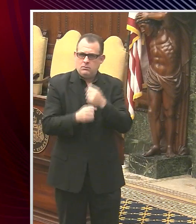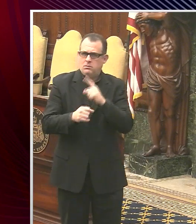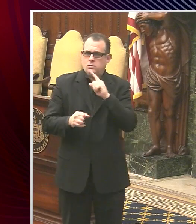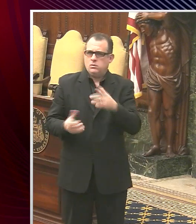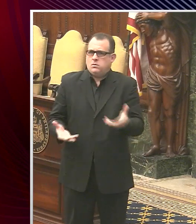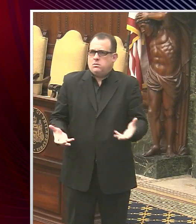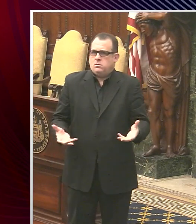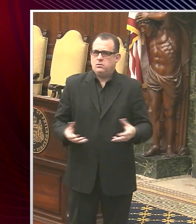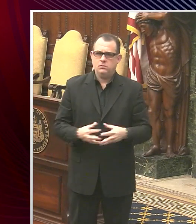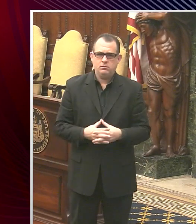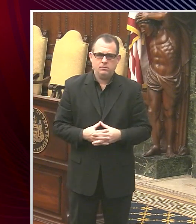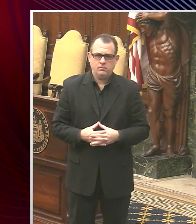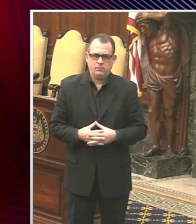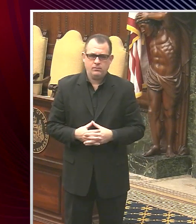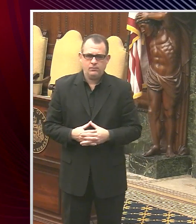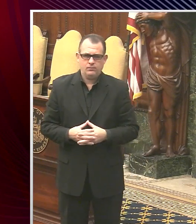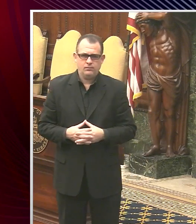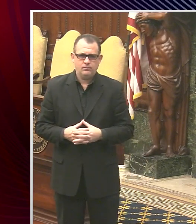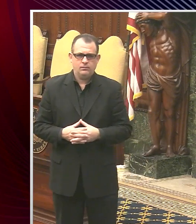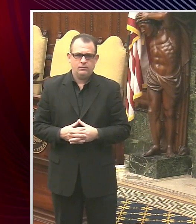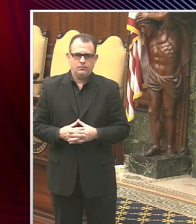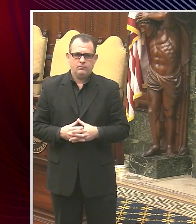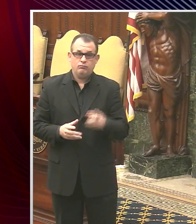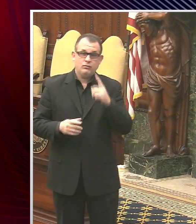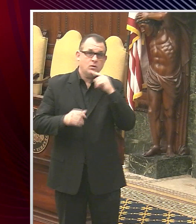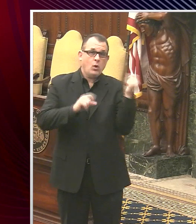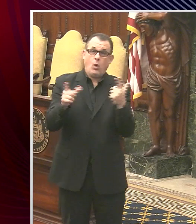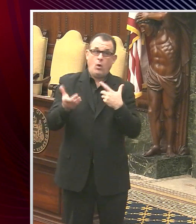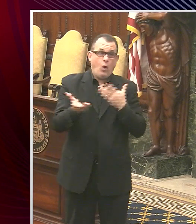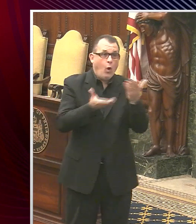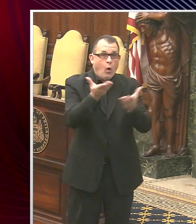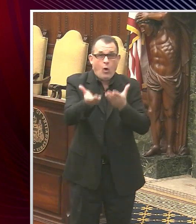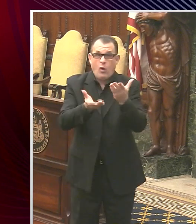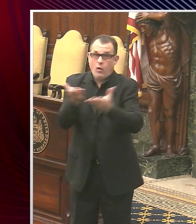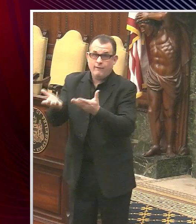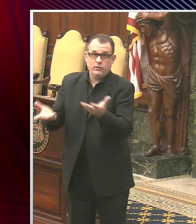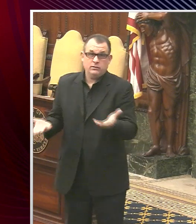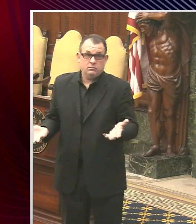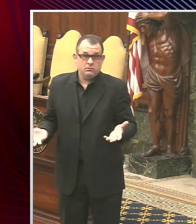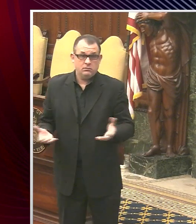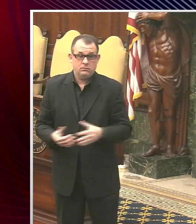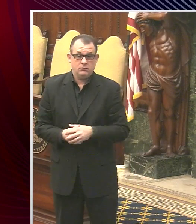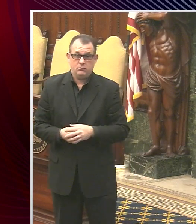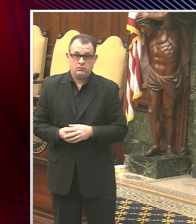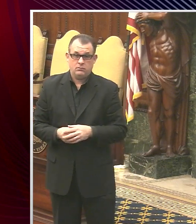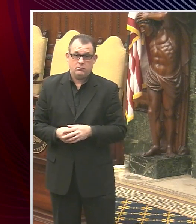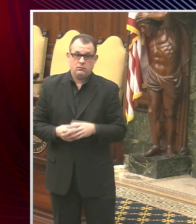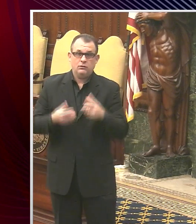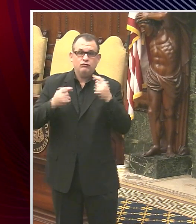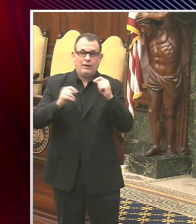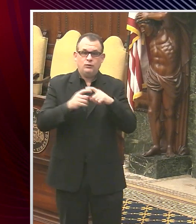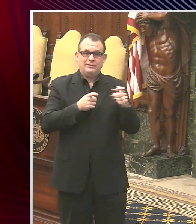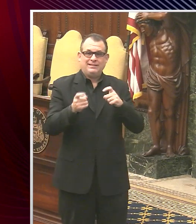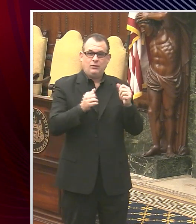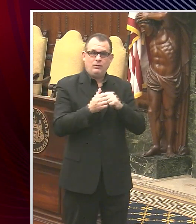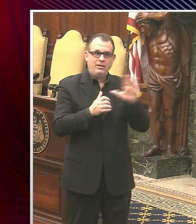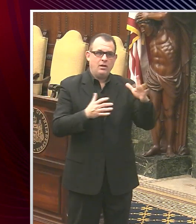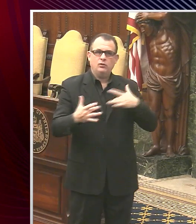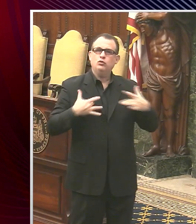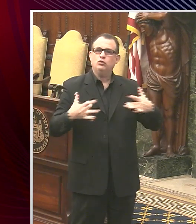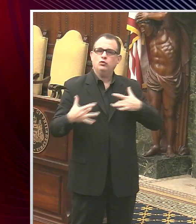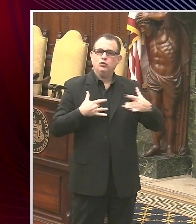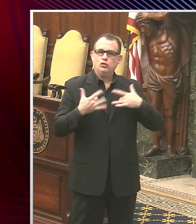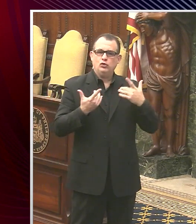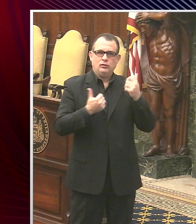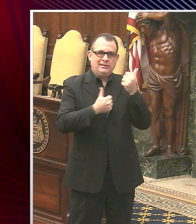Well, they're all having it offered, and there are efforts to deal with any concerns that they have. But